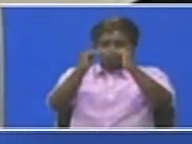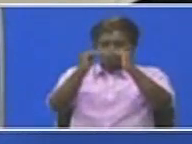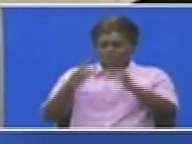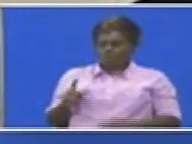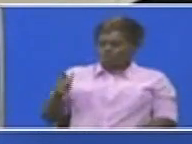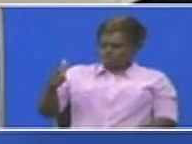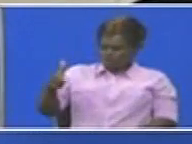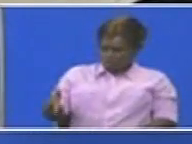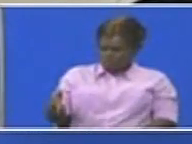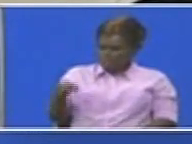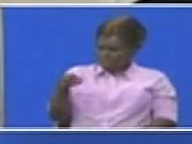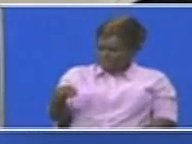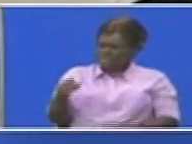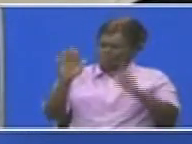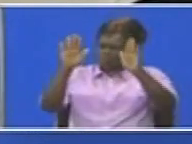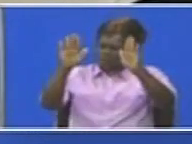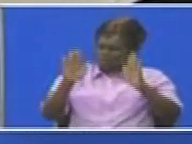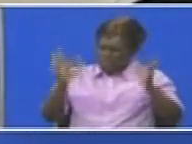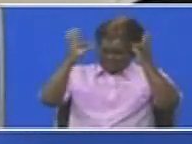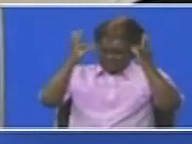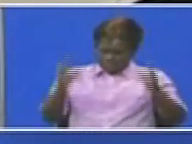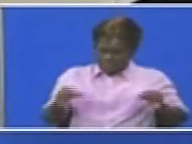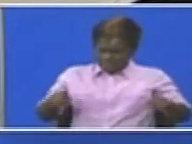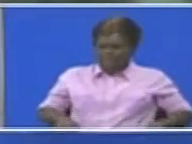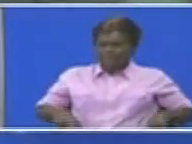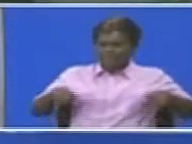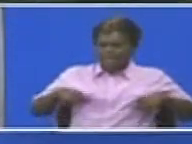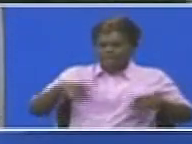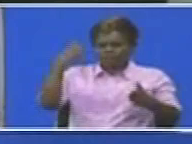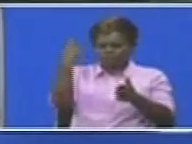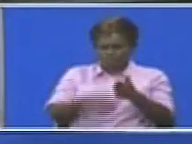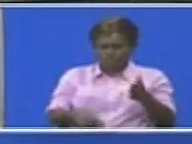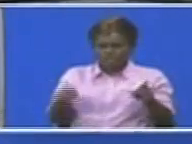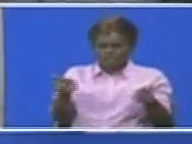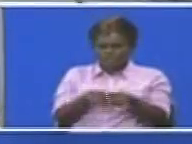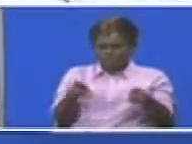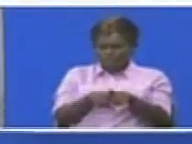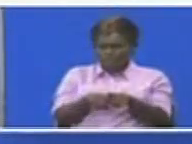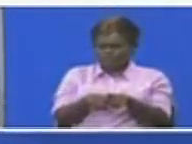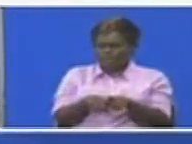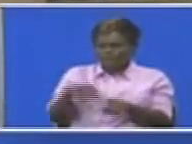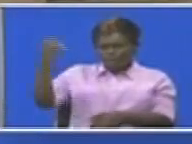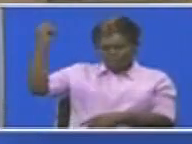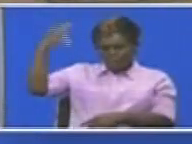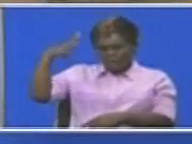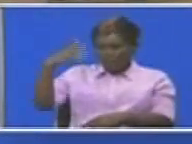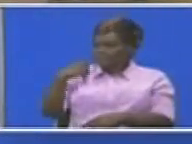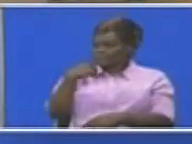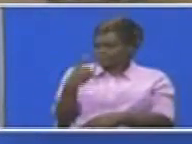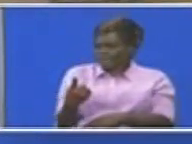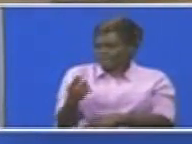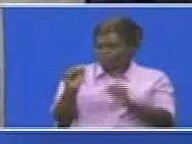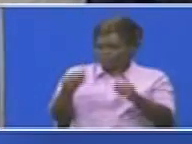Fuel prices, a major factor hinged on determining the cost of living, has also been range-bound, a trend the energy regulator says